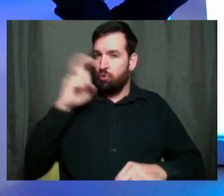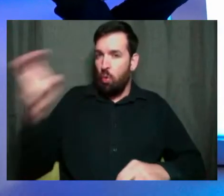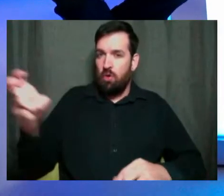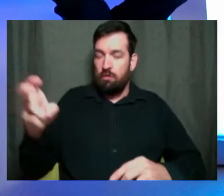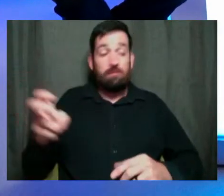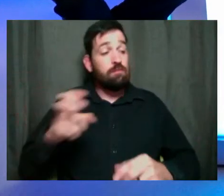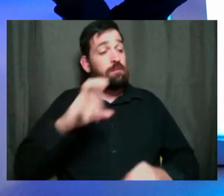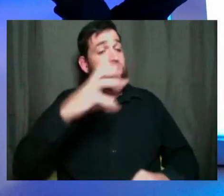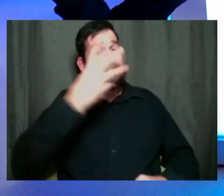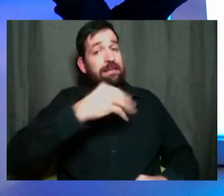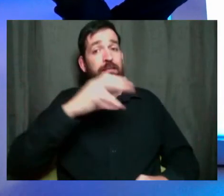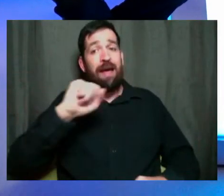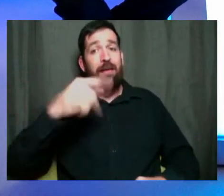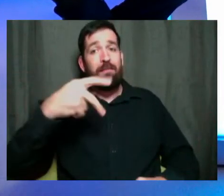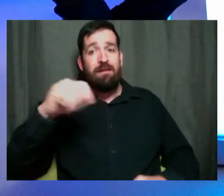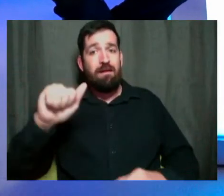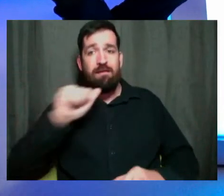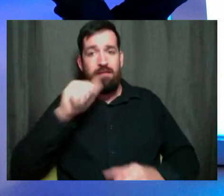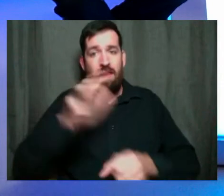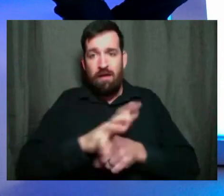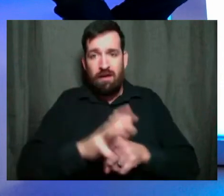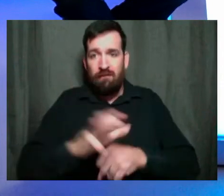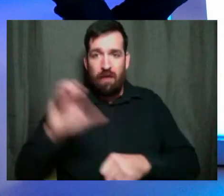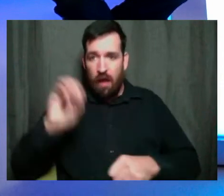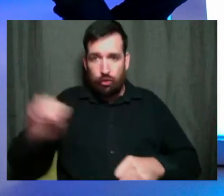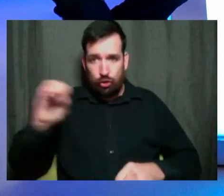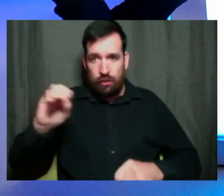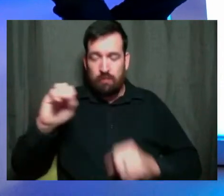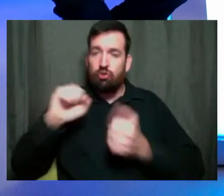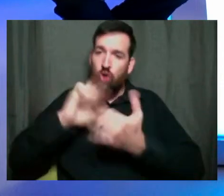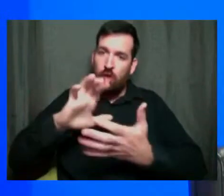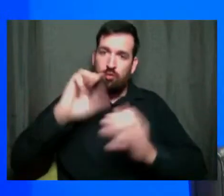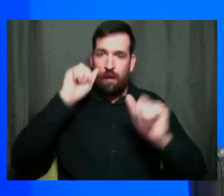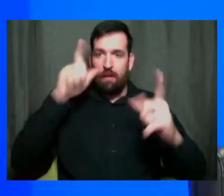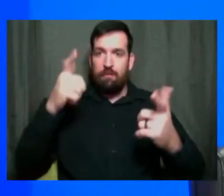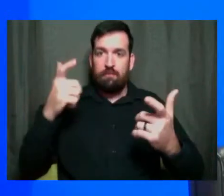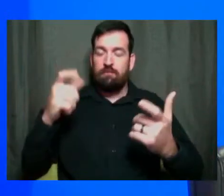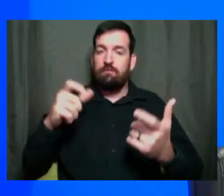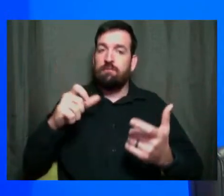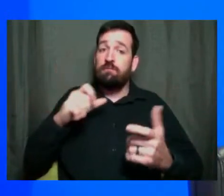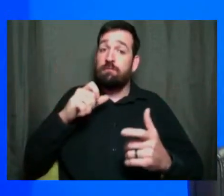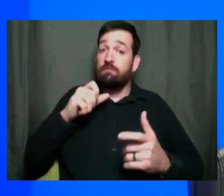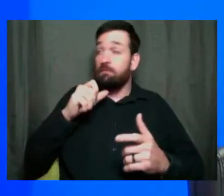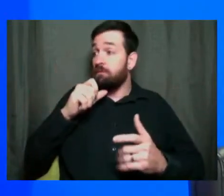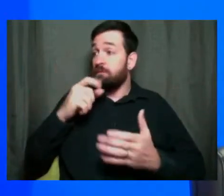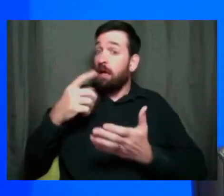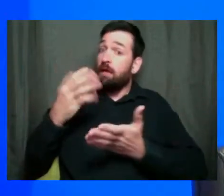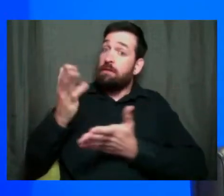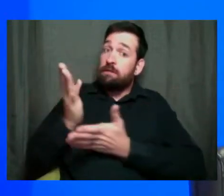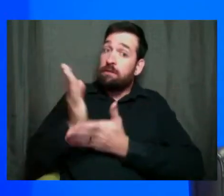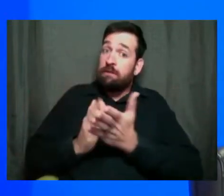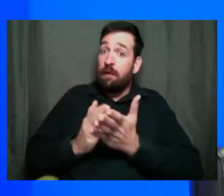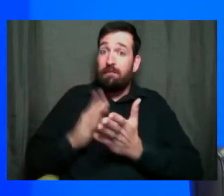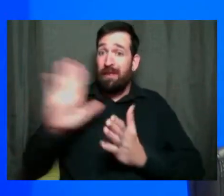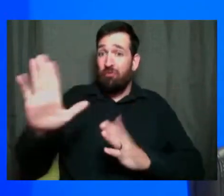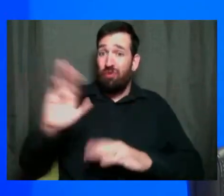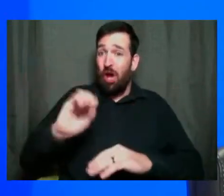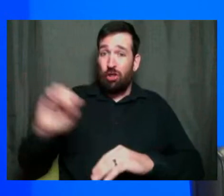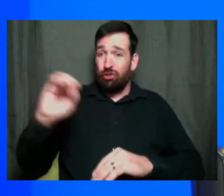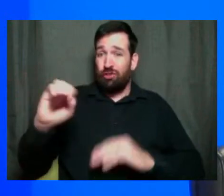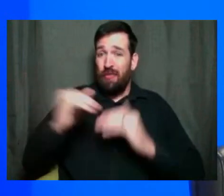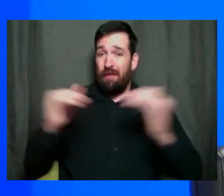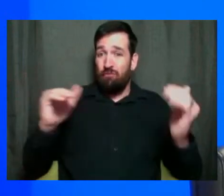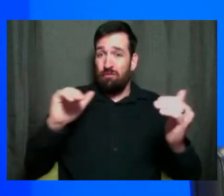enough oxygen in, and that's what's causing you to wake up. It's not even necessarily because some patients, their oxygen doesn't drop that much. It's just this